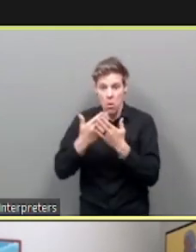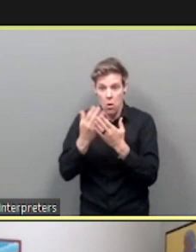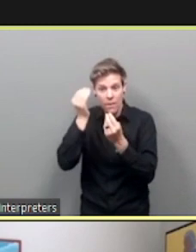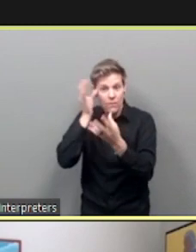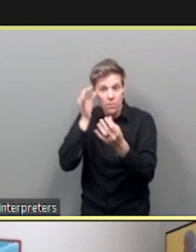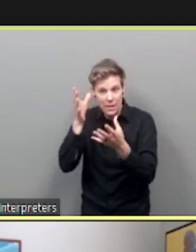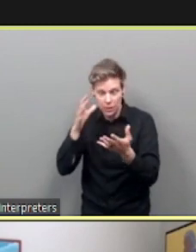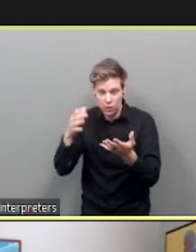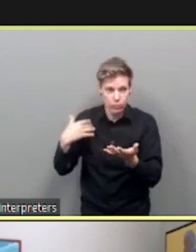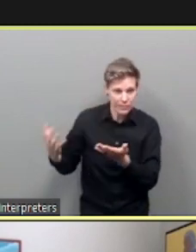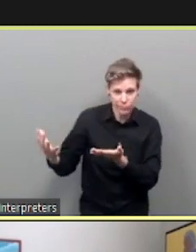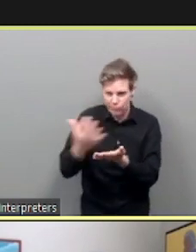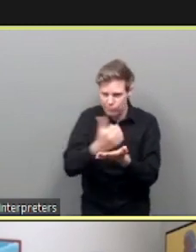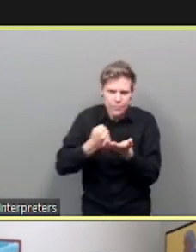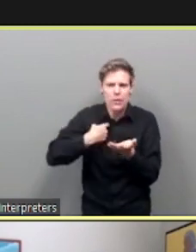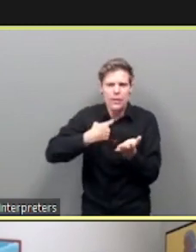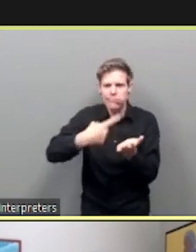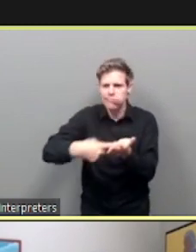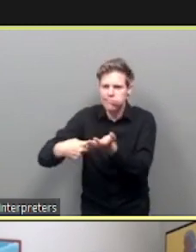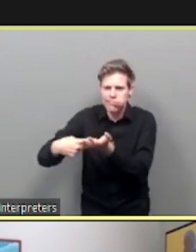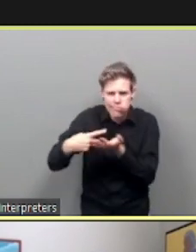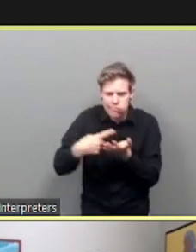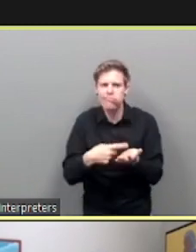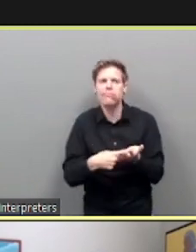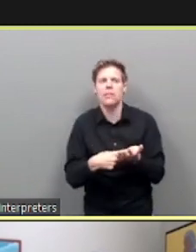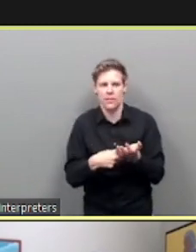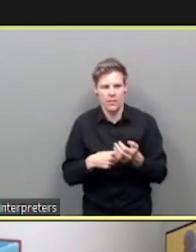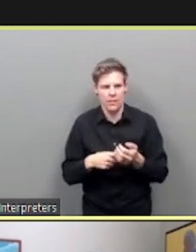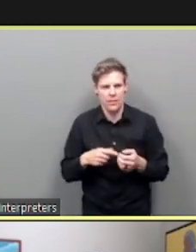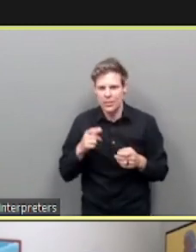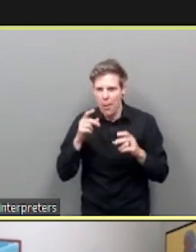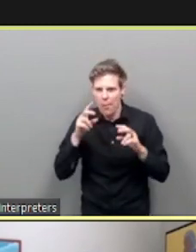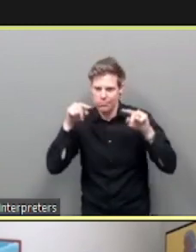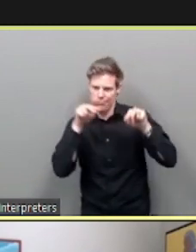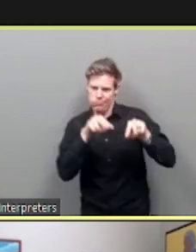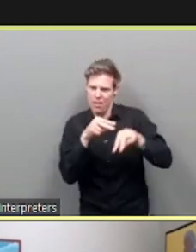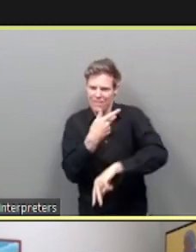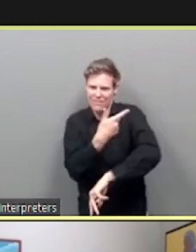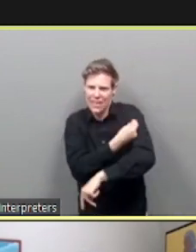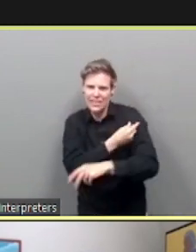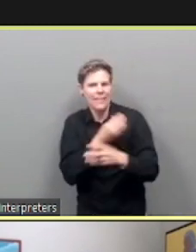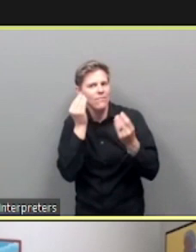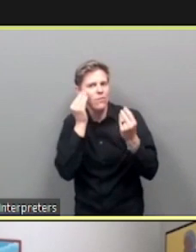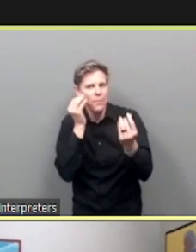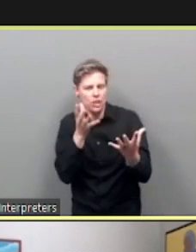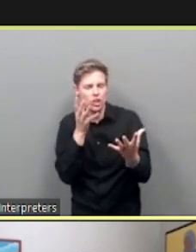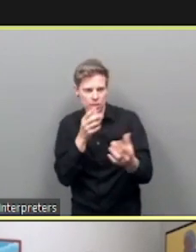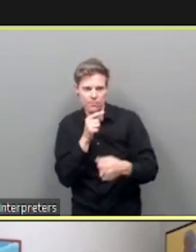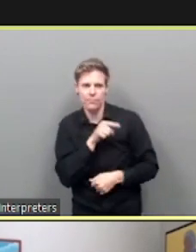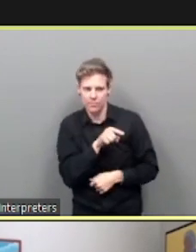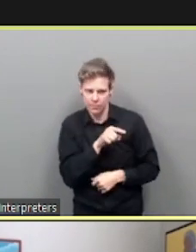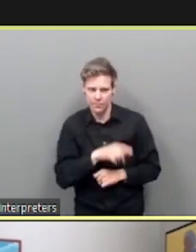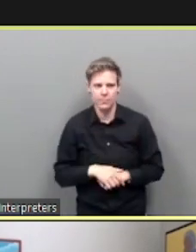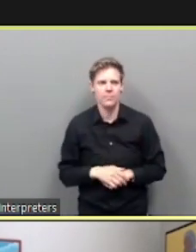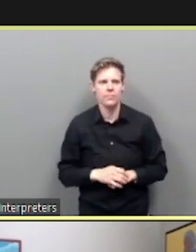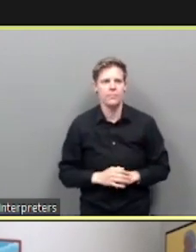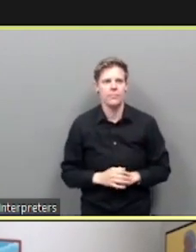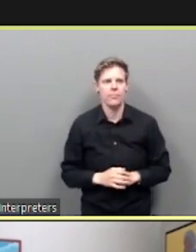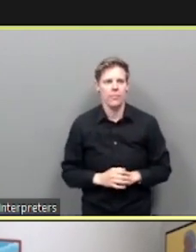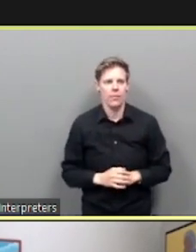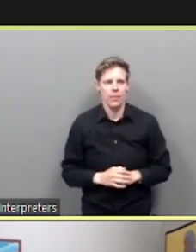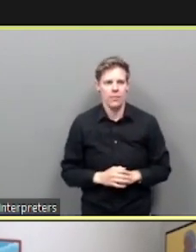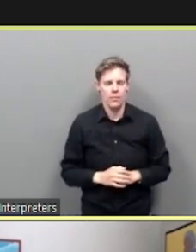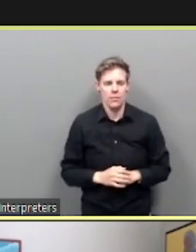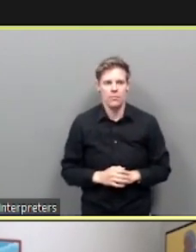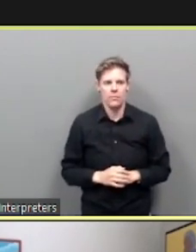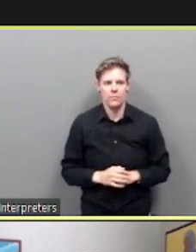from we collect a lot of vaccine data in the public health department's infectious disease bureau.